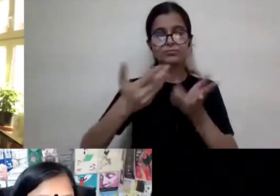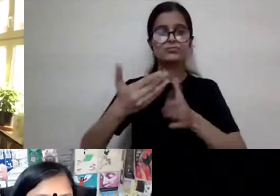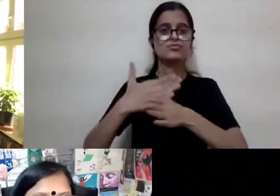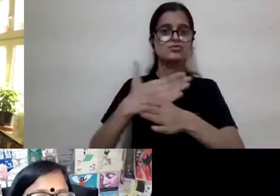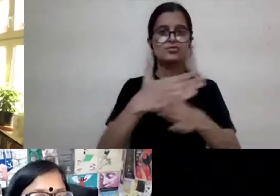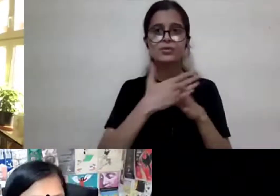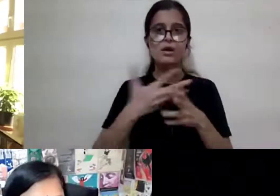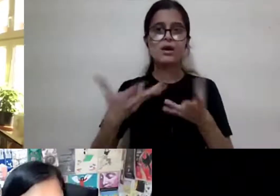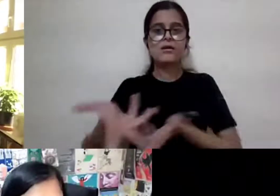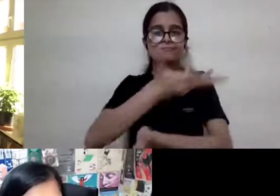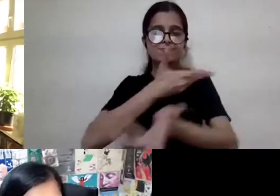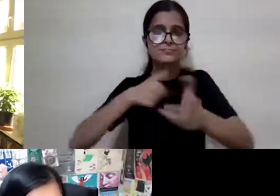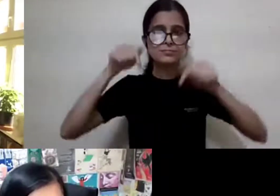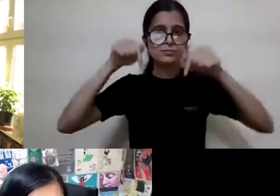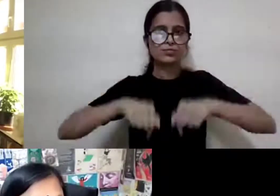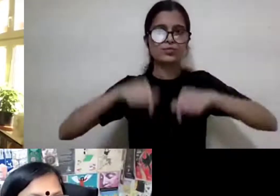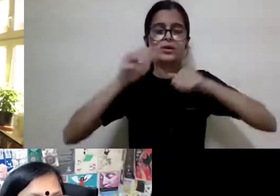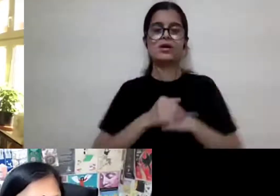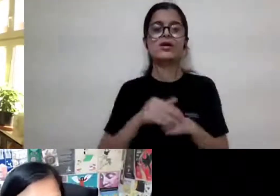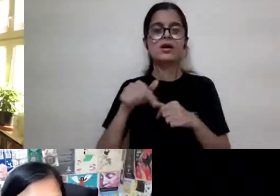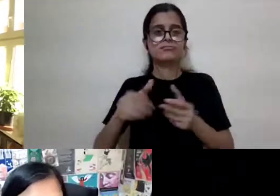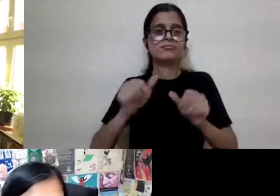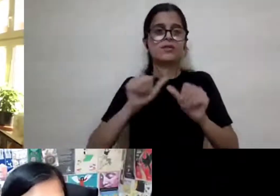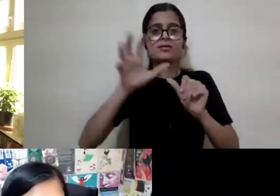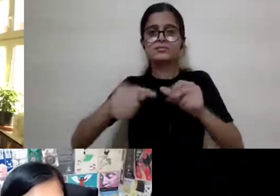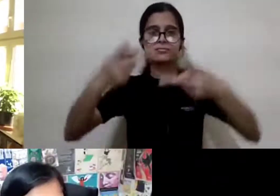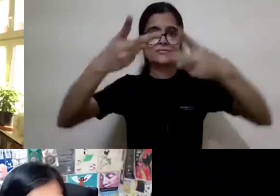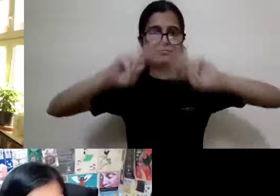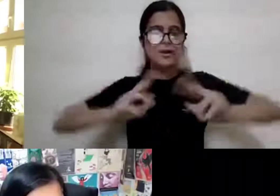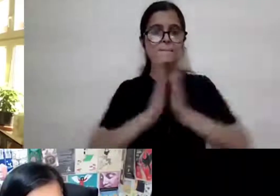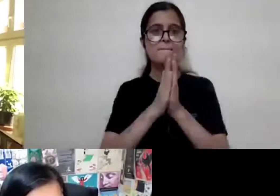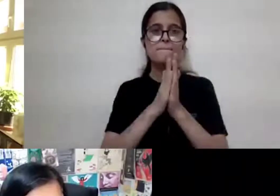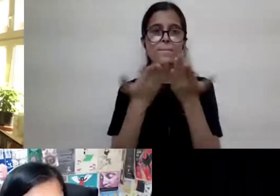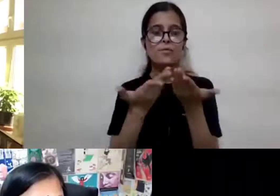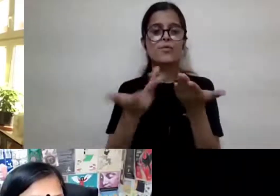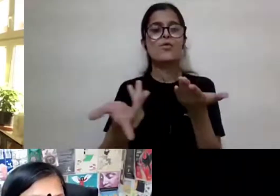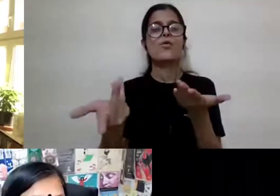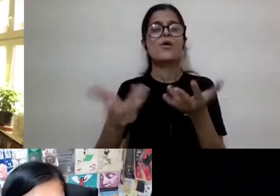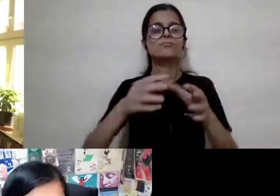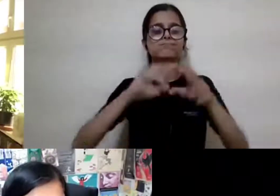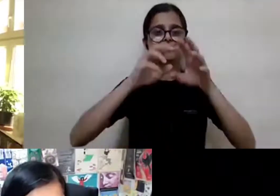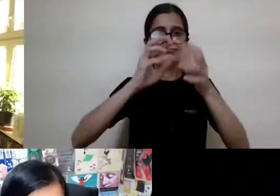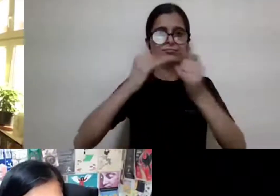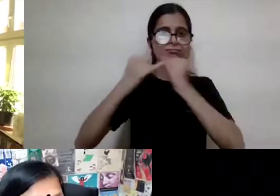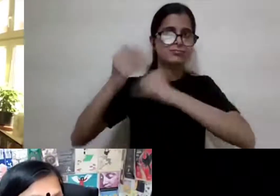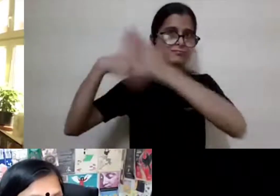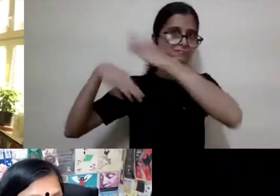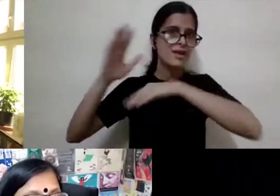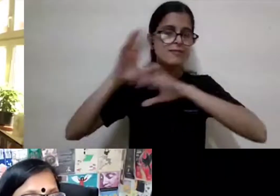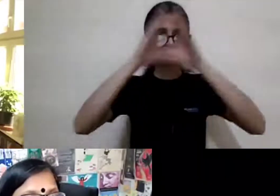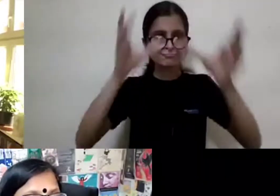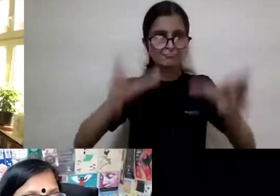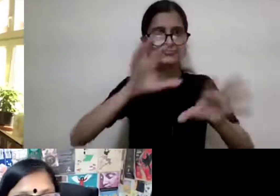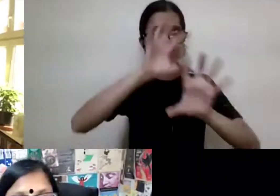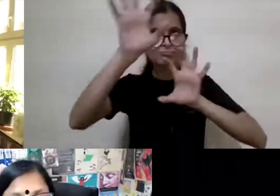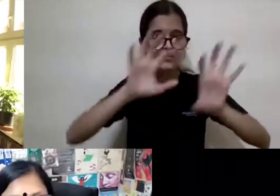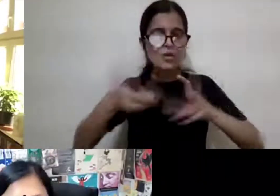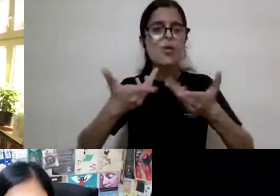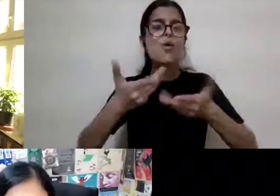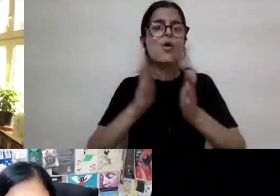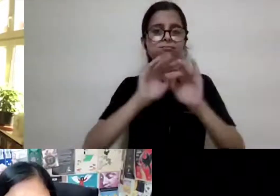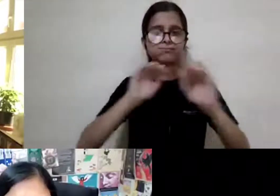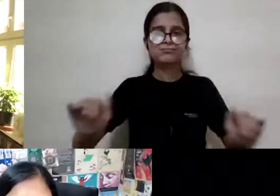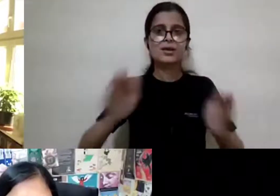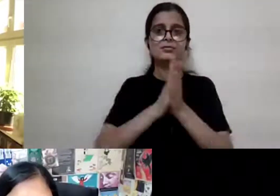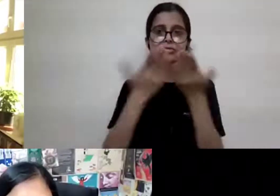today, accessible books, inclusive museum guidebooks, inclusive children's book that caters to children with a